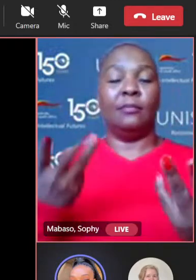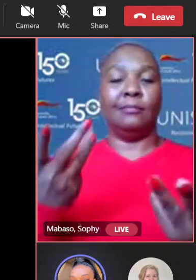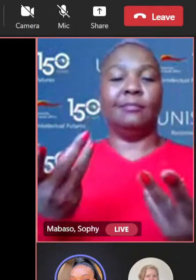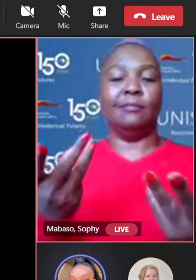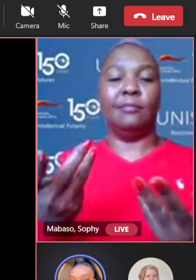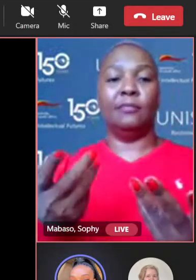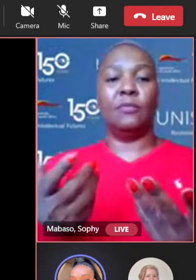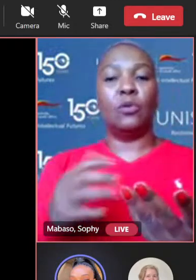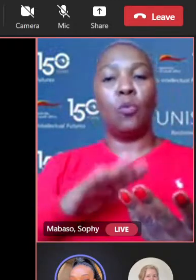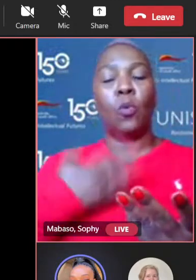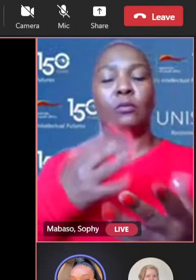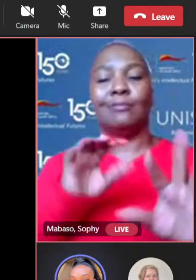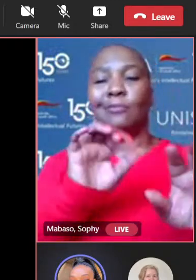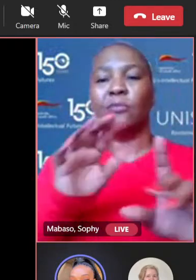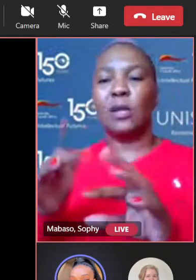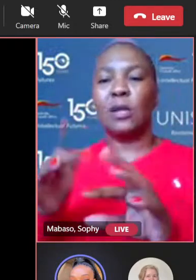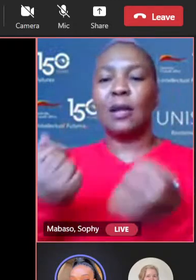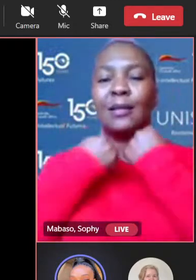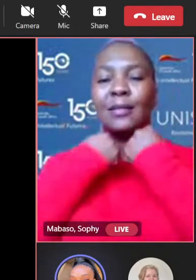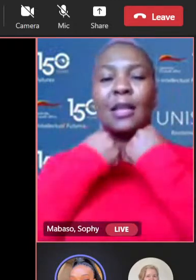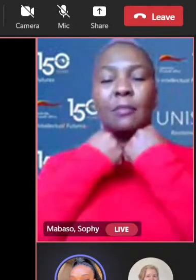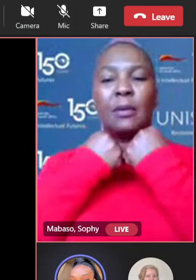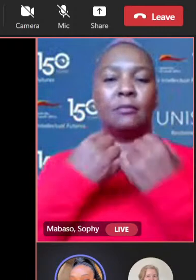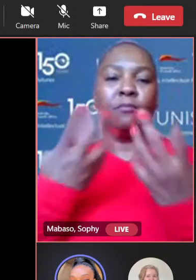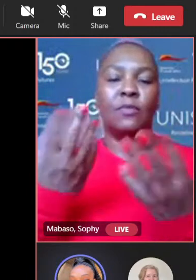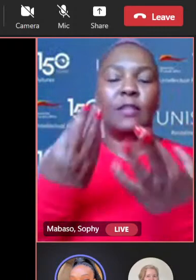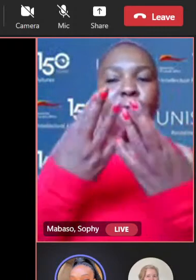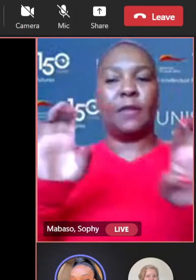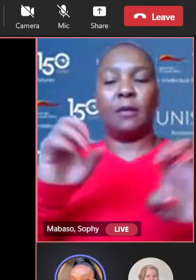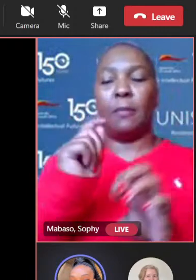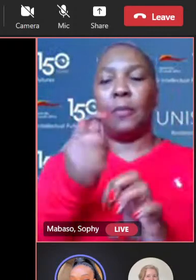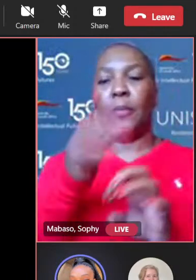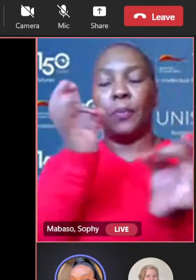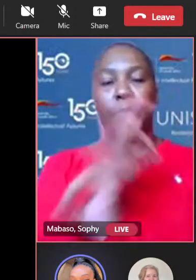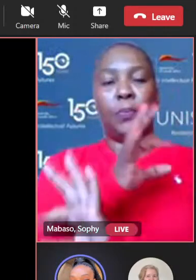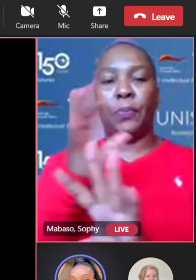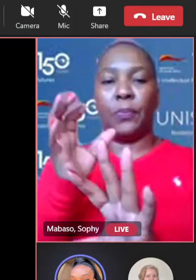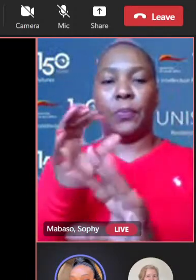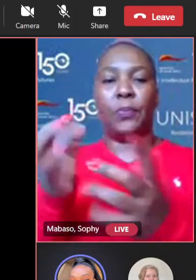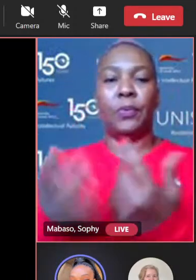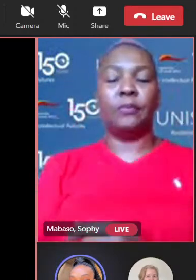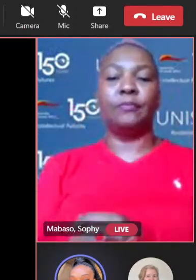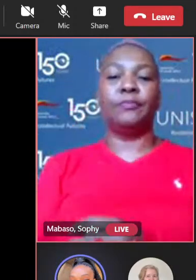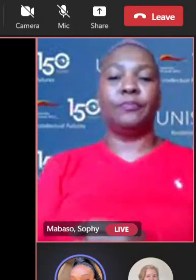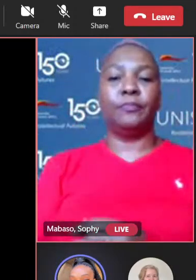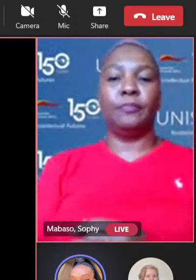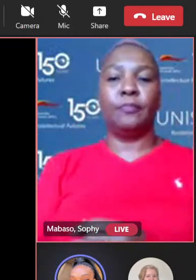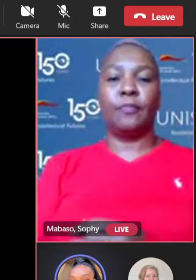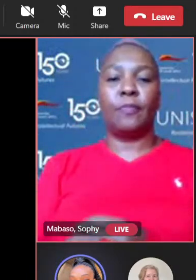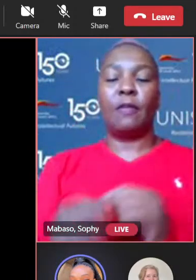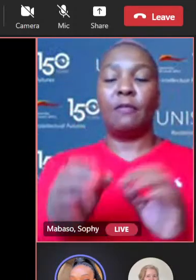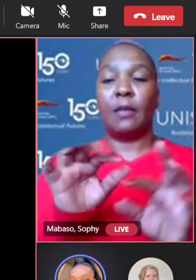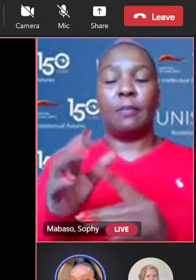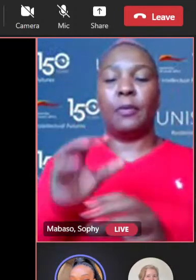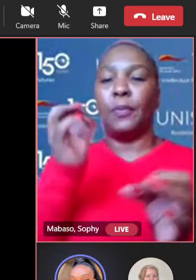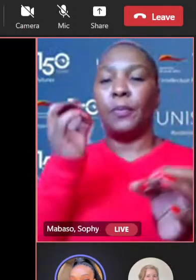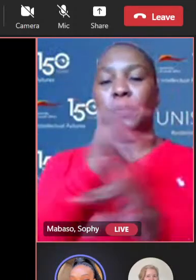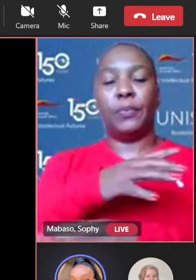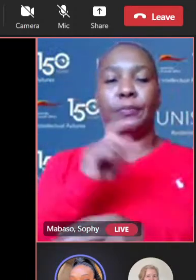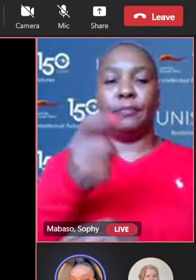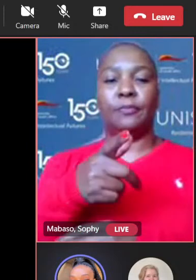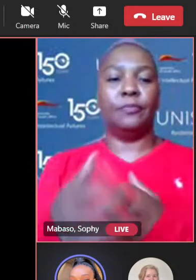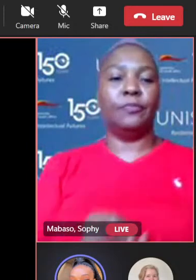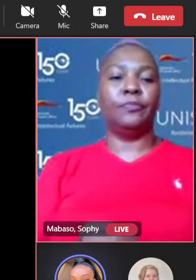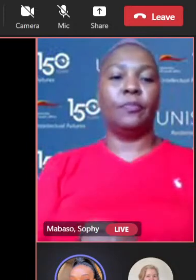and they want to type an assignment, it is free of charge. So they do not charge for typing assignments. We also